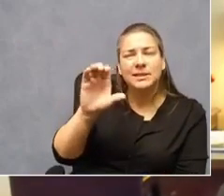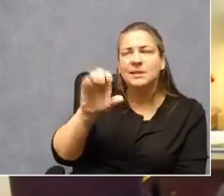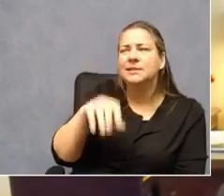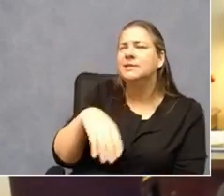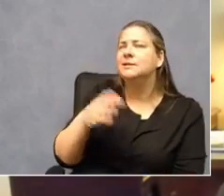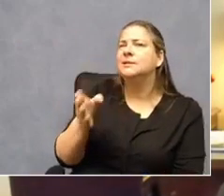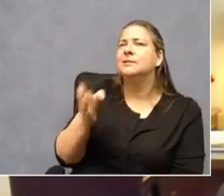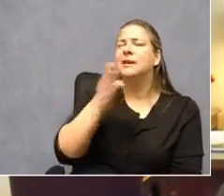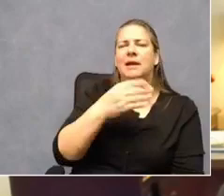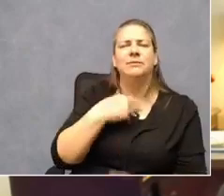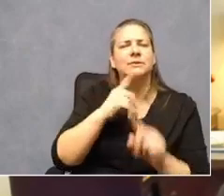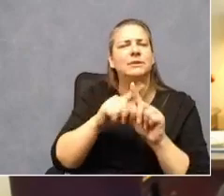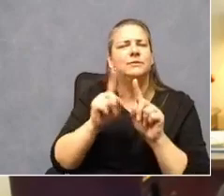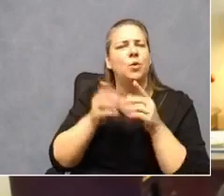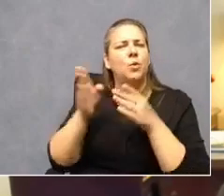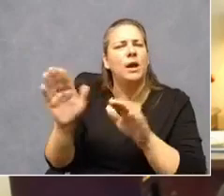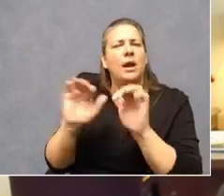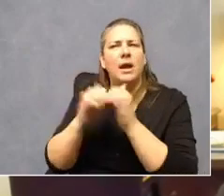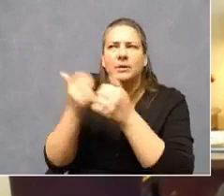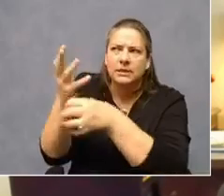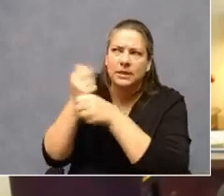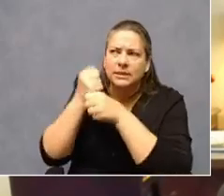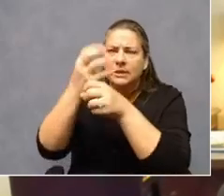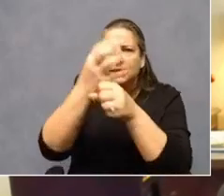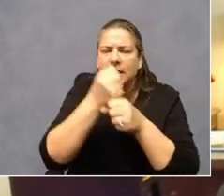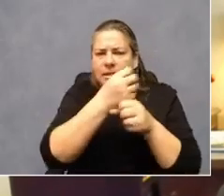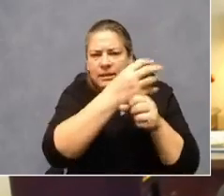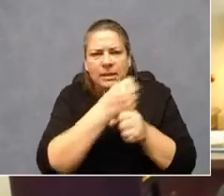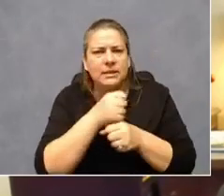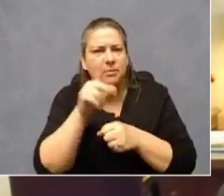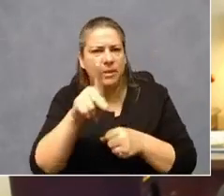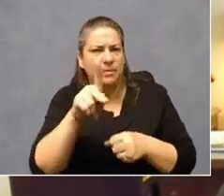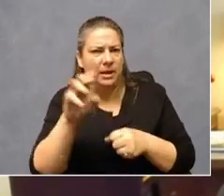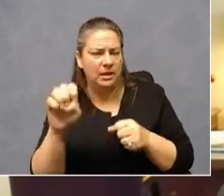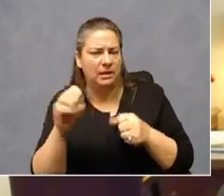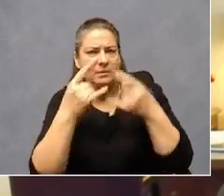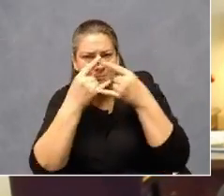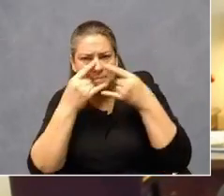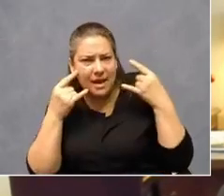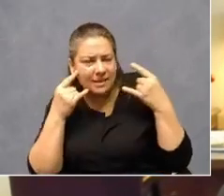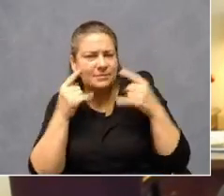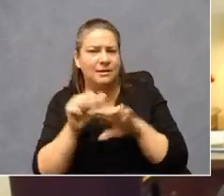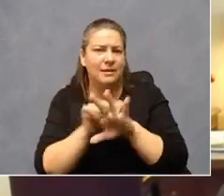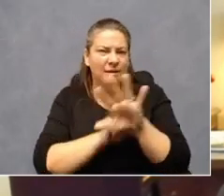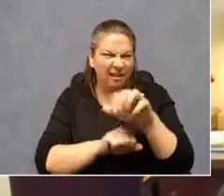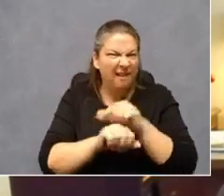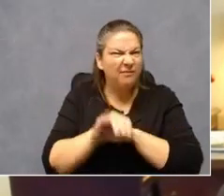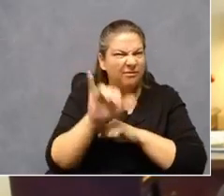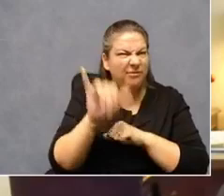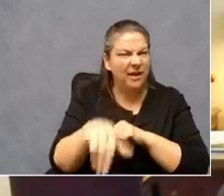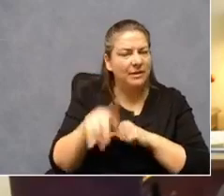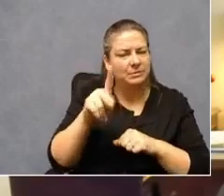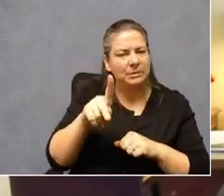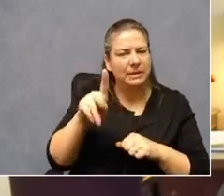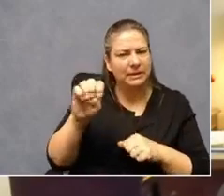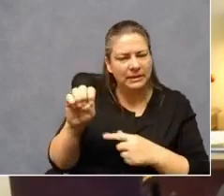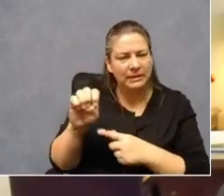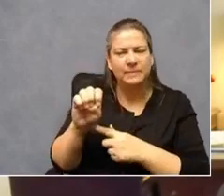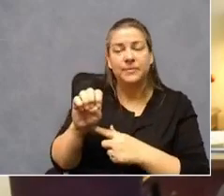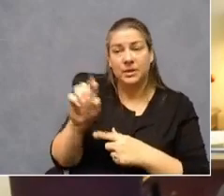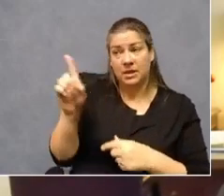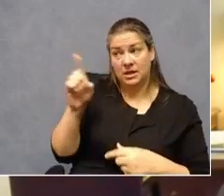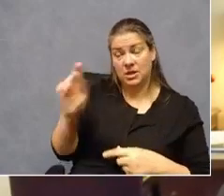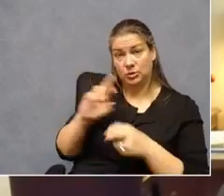was done to provide additional PPE across the Commonwealth for our facilities. And Dr. Stack and his